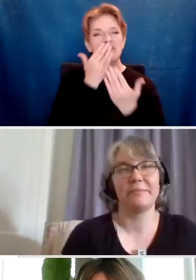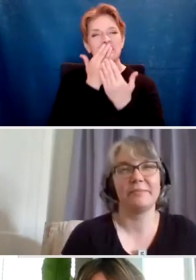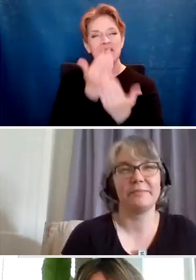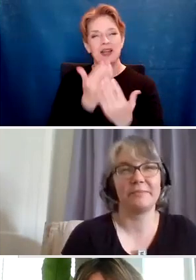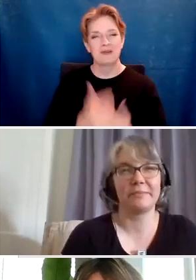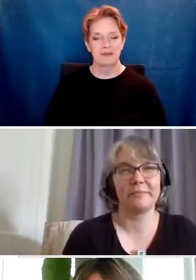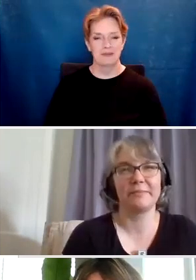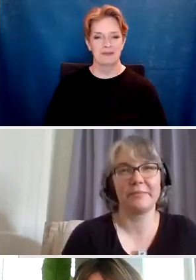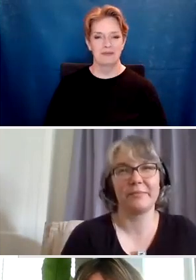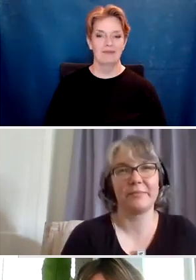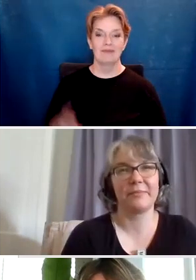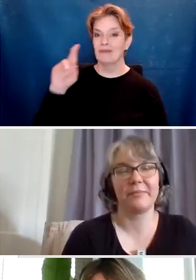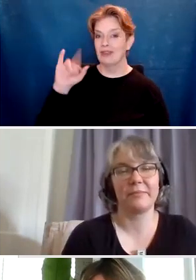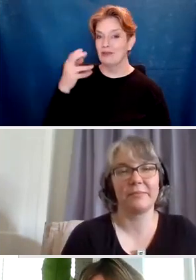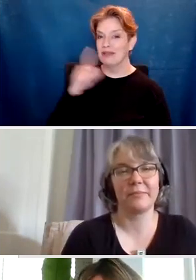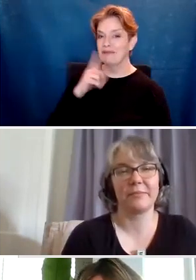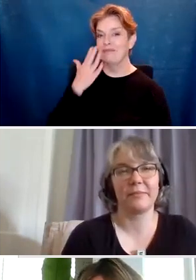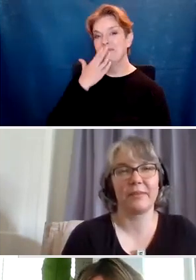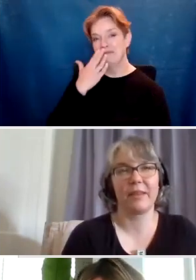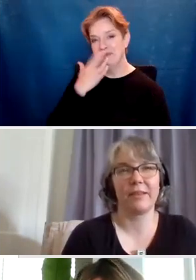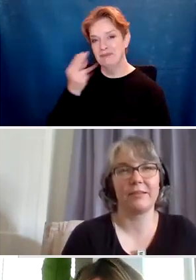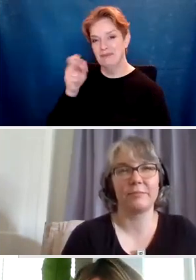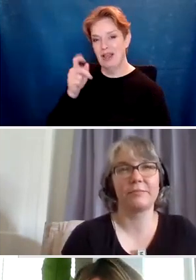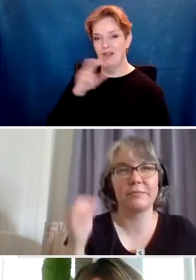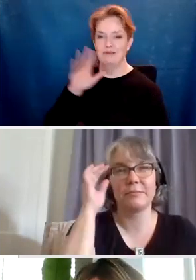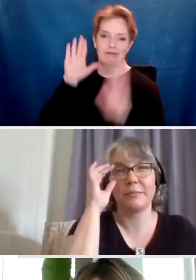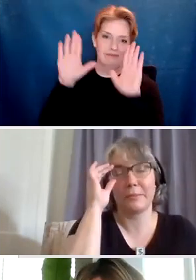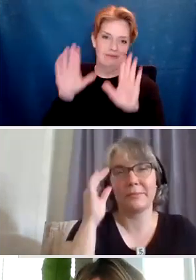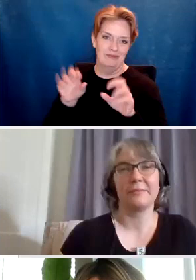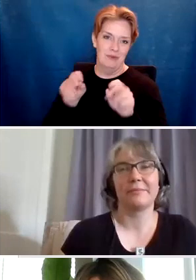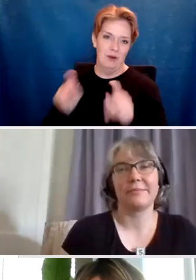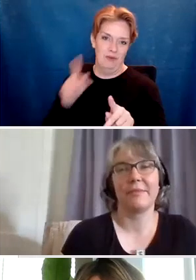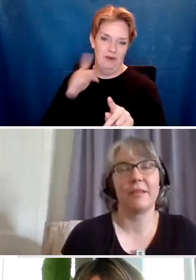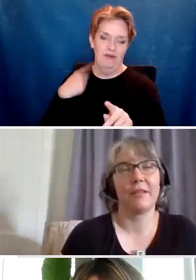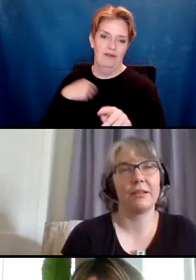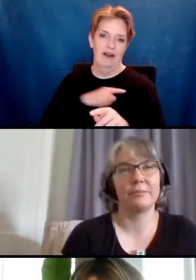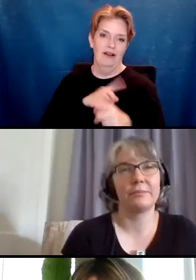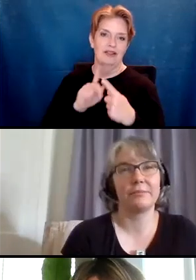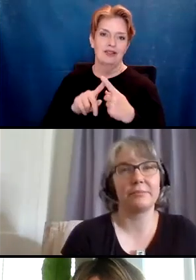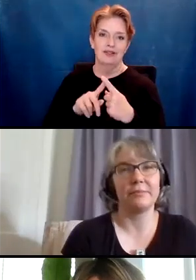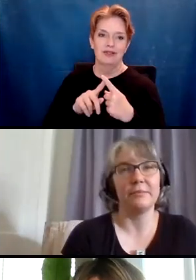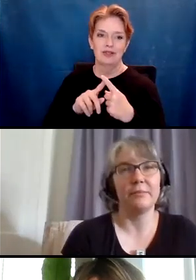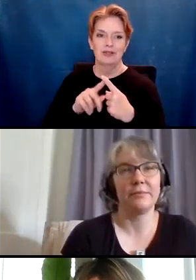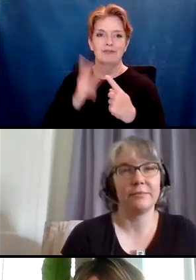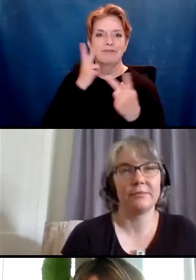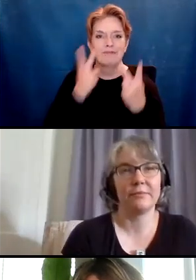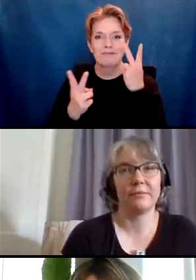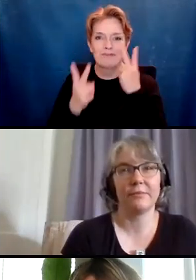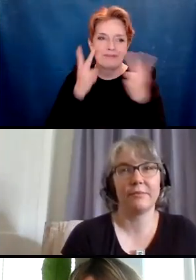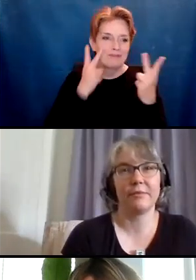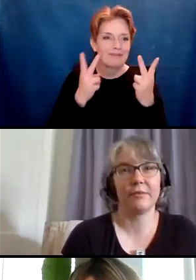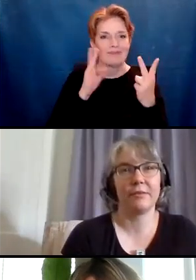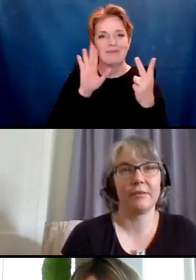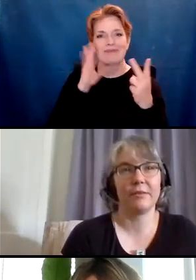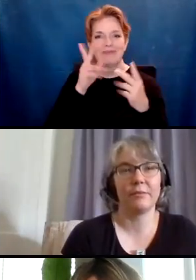Thanks so much, Heather. It's such a fantastic opportunity for us to visit virtually the plantation and learn more